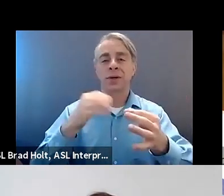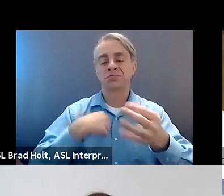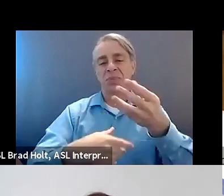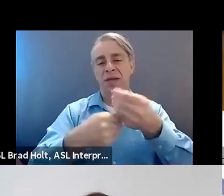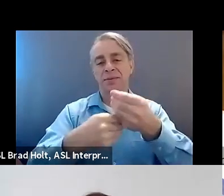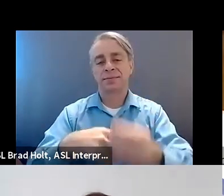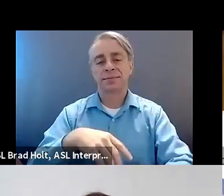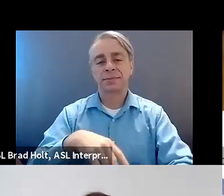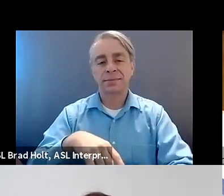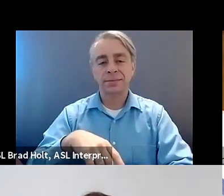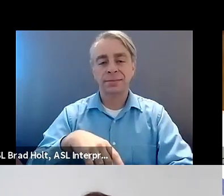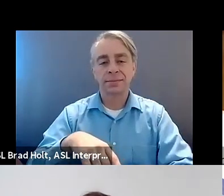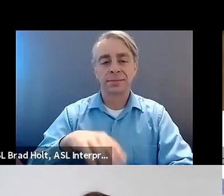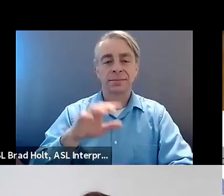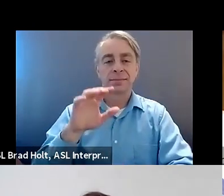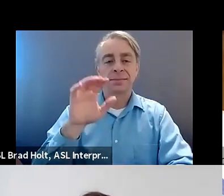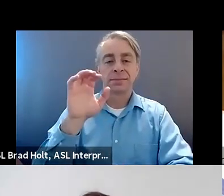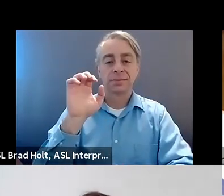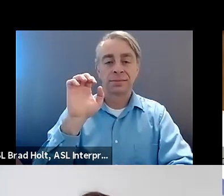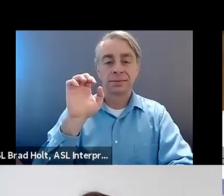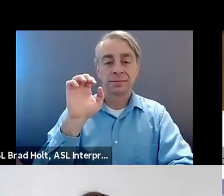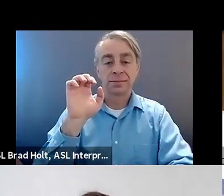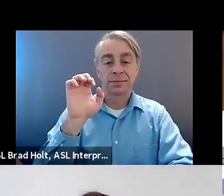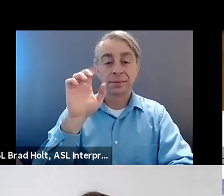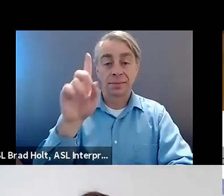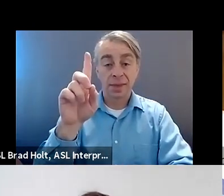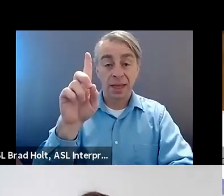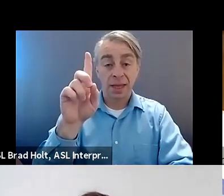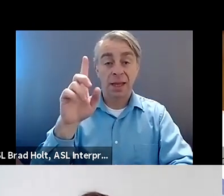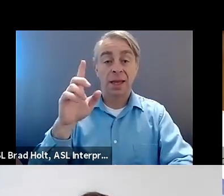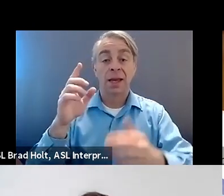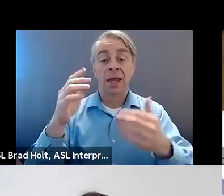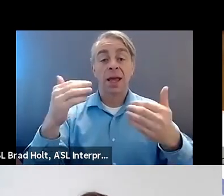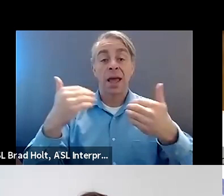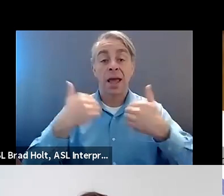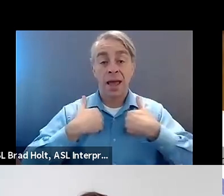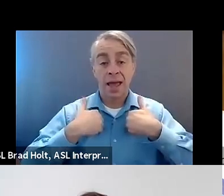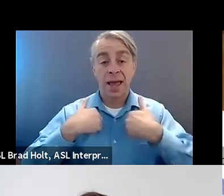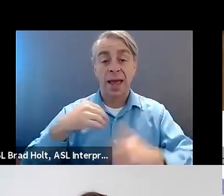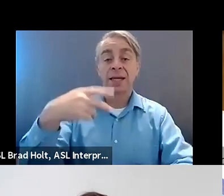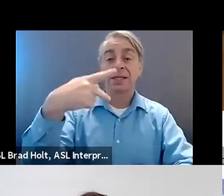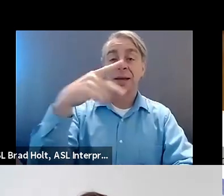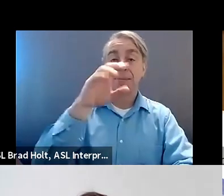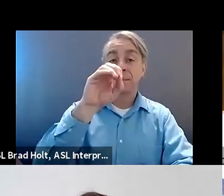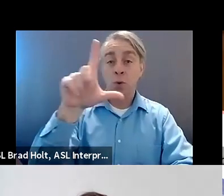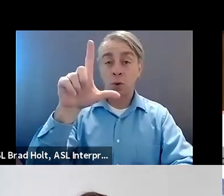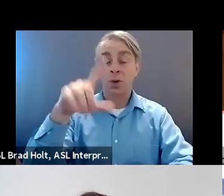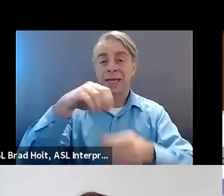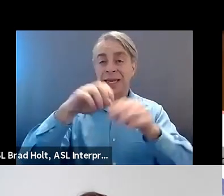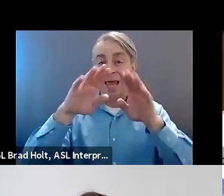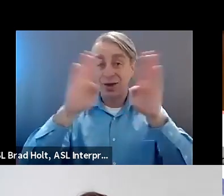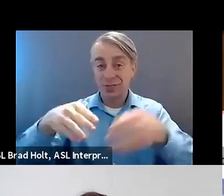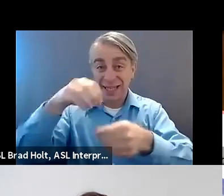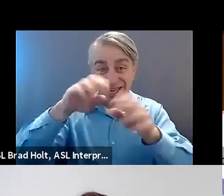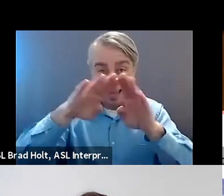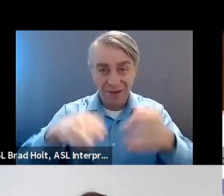pool in the house that I understand Susan insisted that he built, that he go in every day and swim and